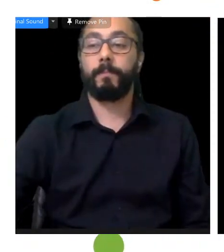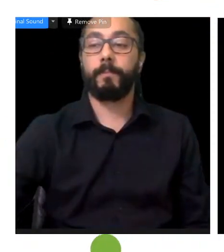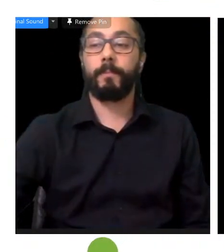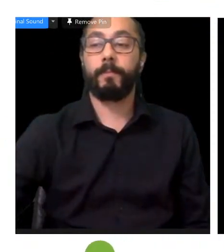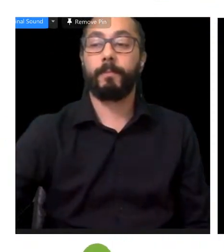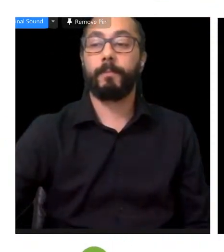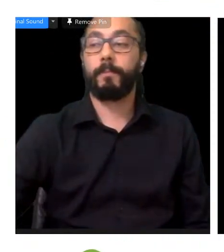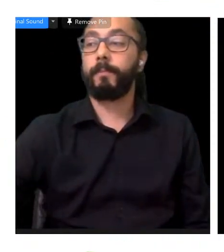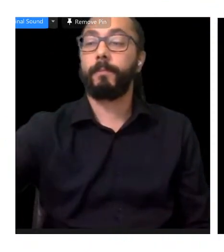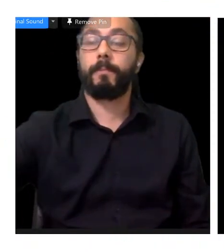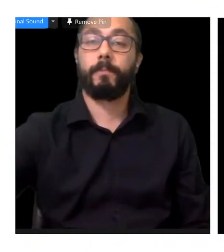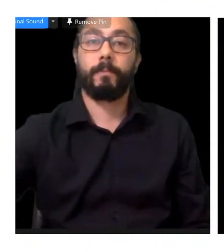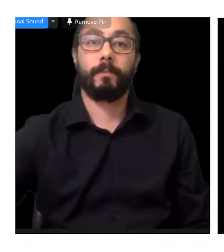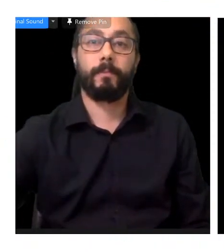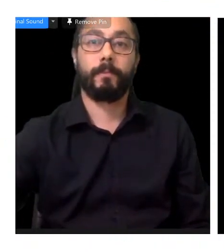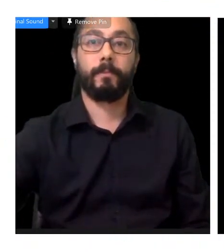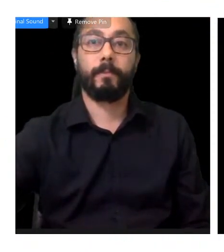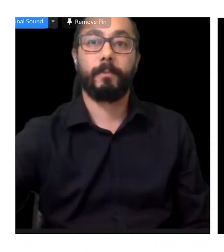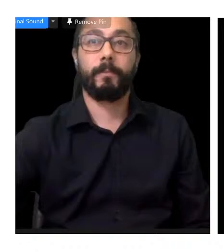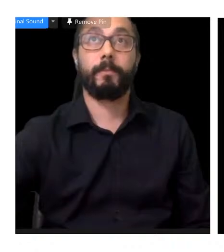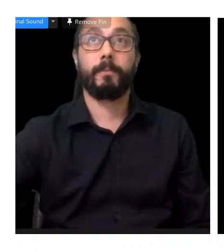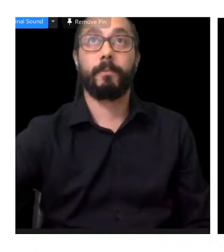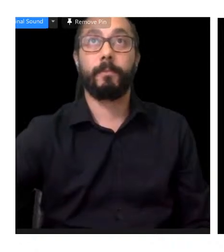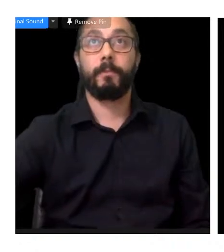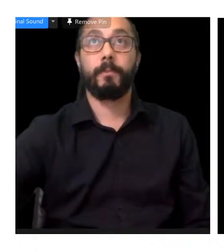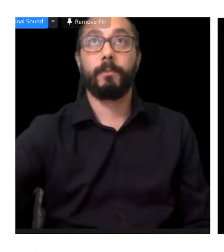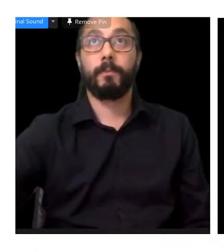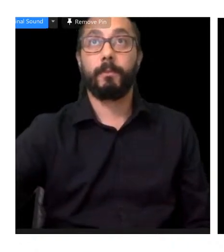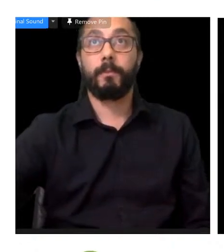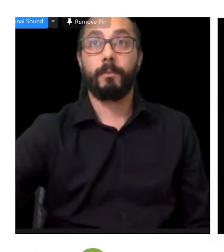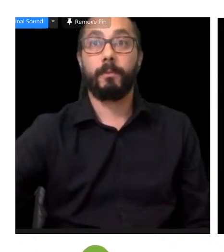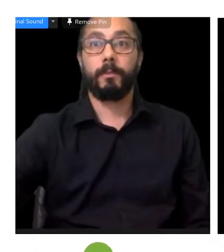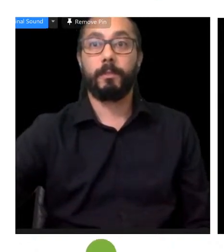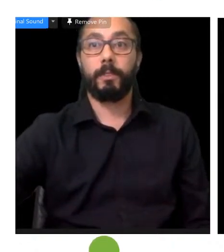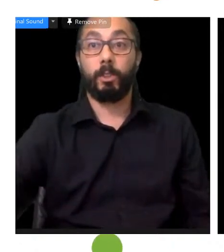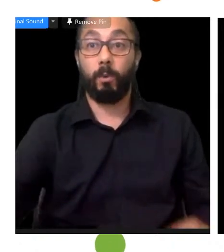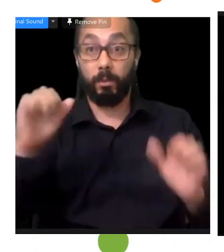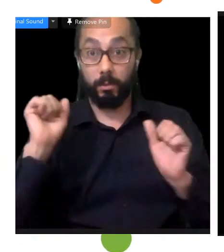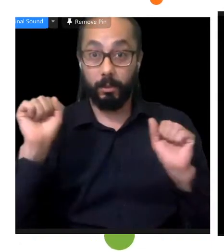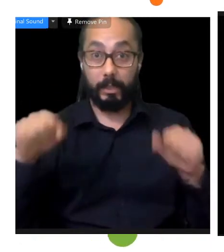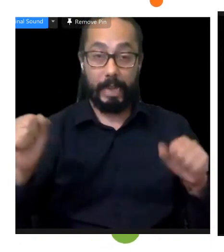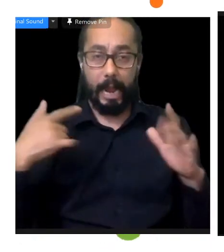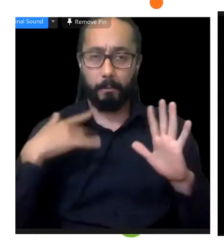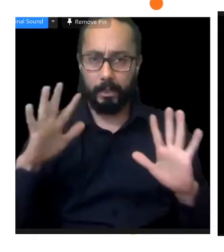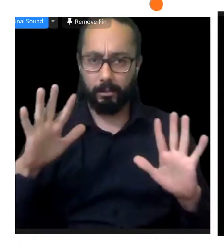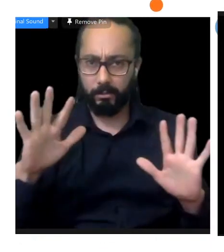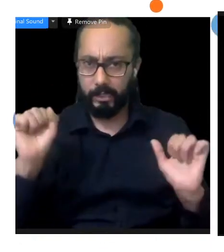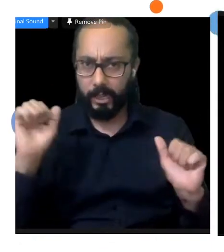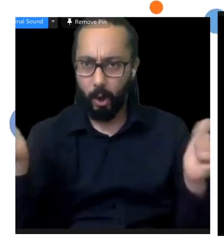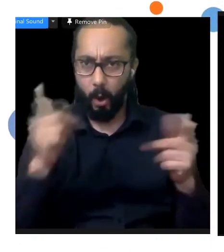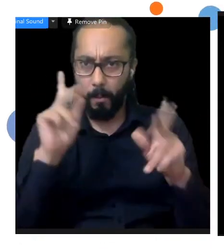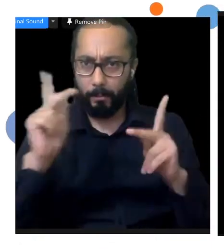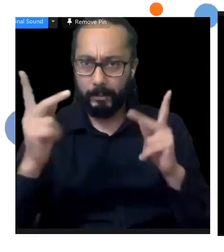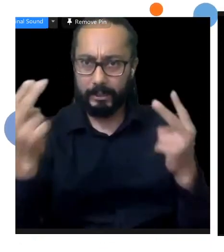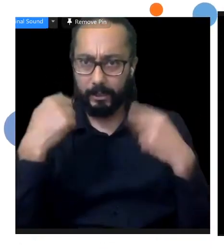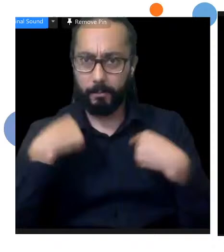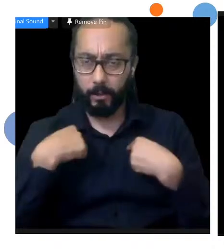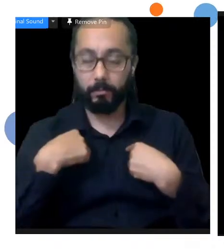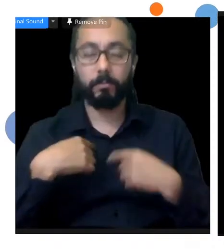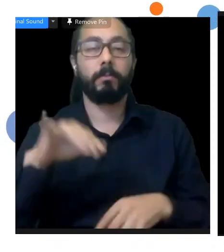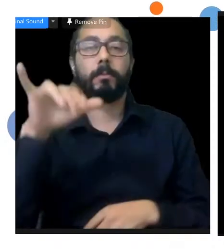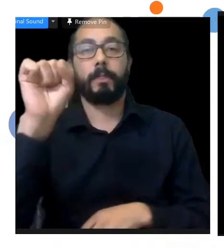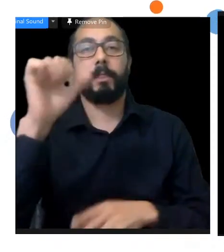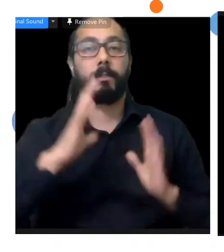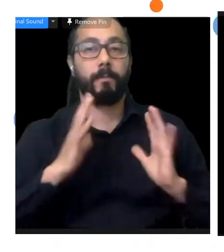can you give me a thumbs up just to say that everyone can see my screen? It's kind of like one of those phobias. There you go. Research. We're good. Super. We're